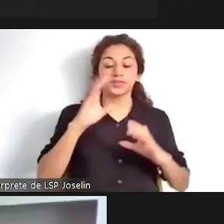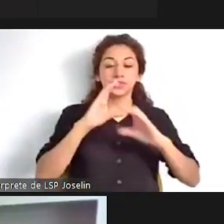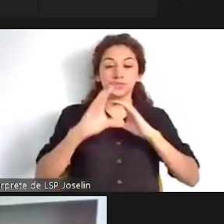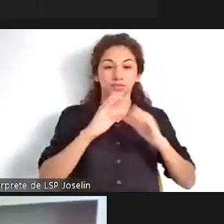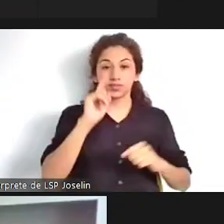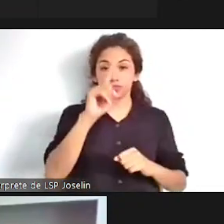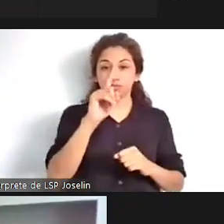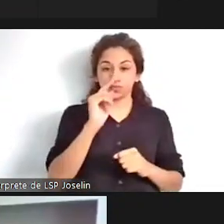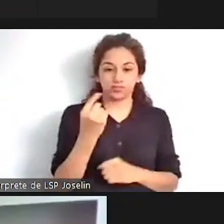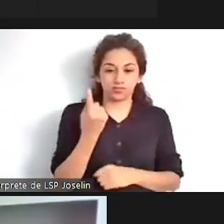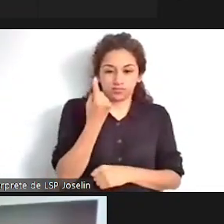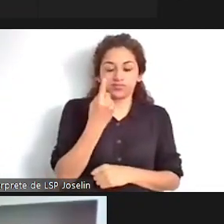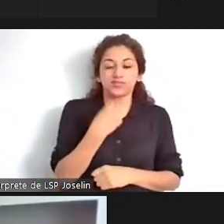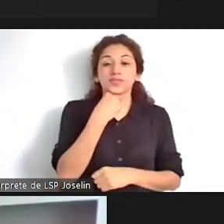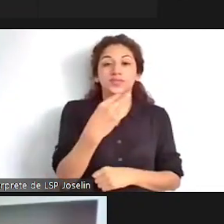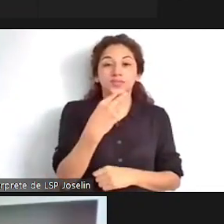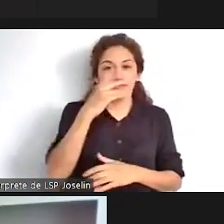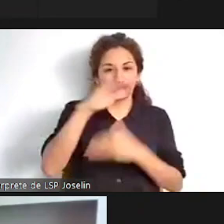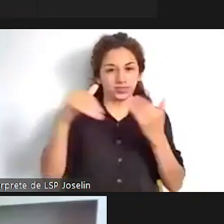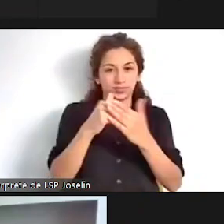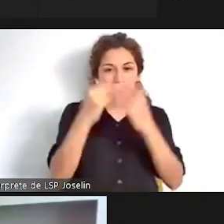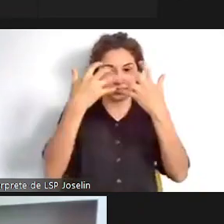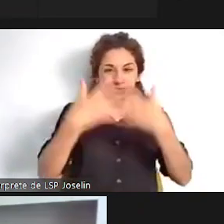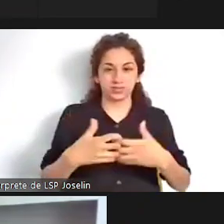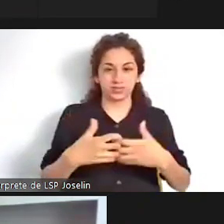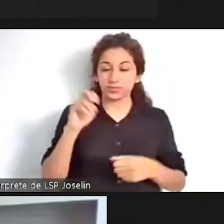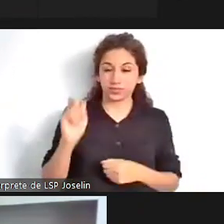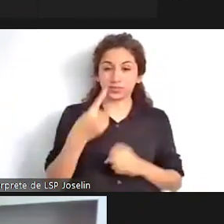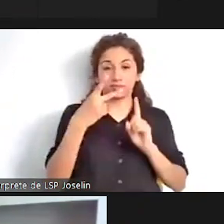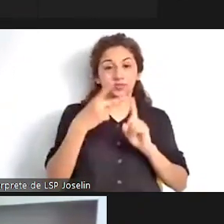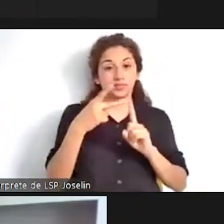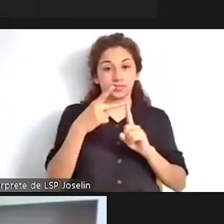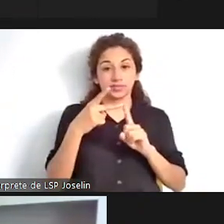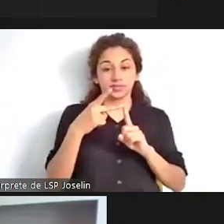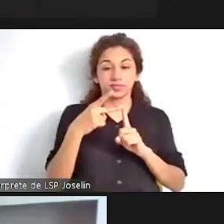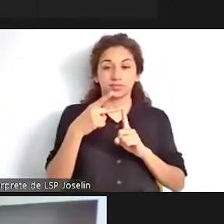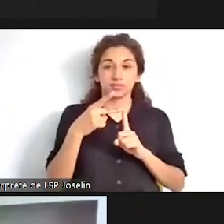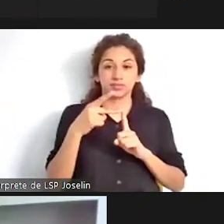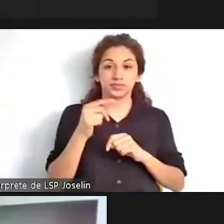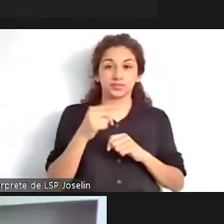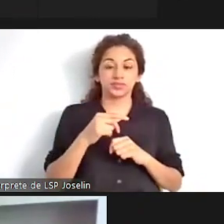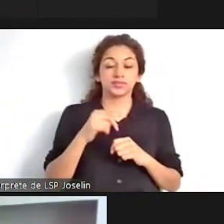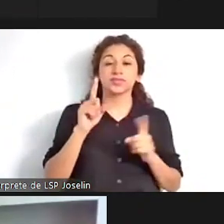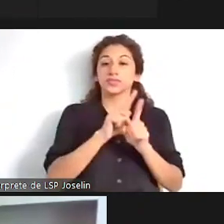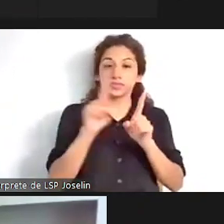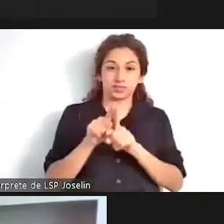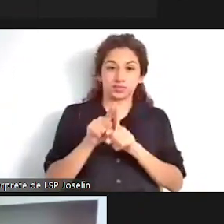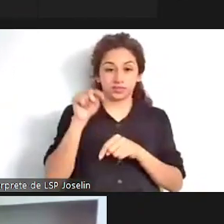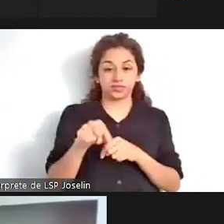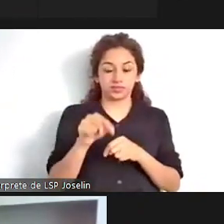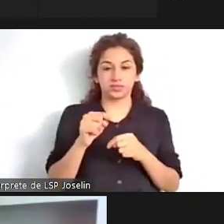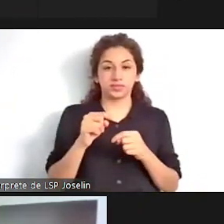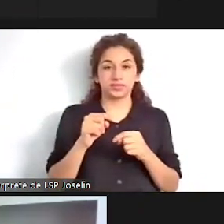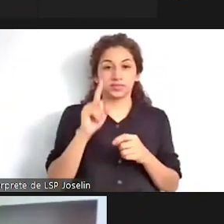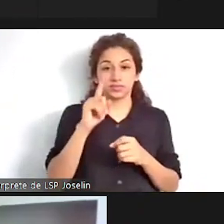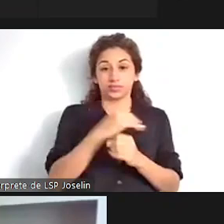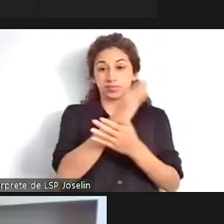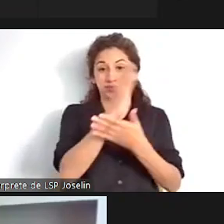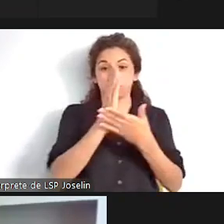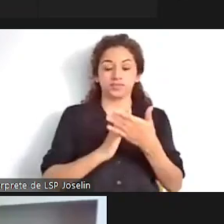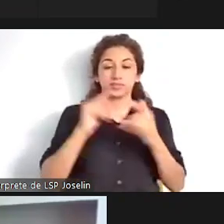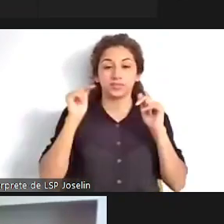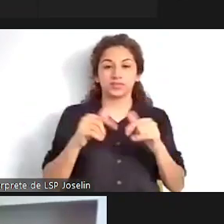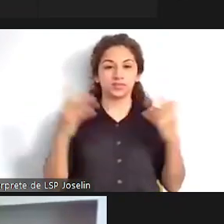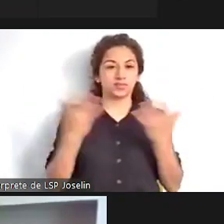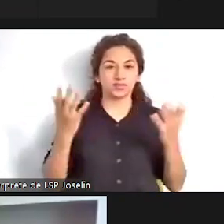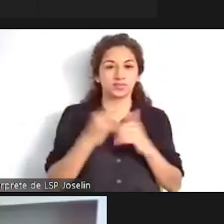with only one voice and one uh speech with uh to the businesses and also in the second place and i think it is also